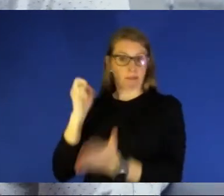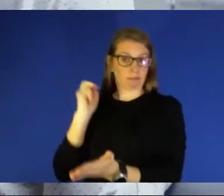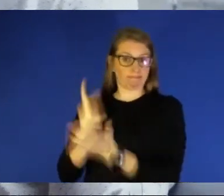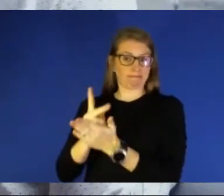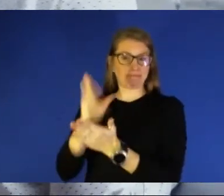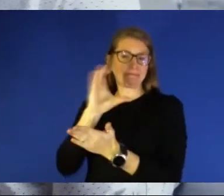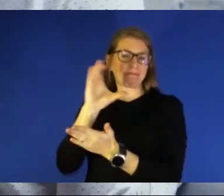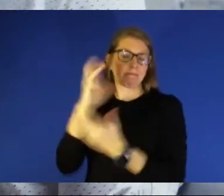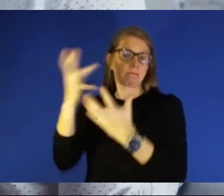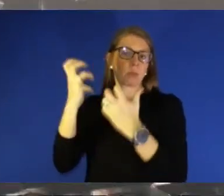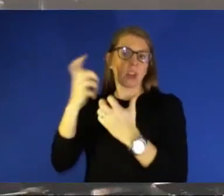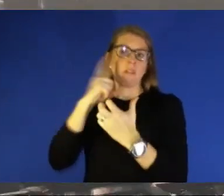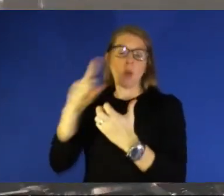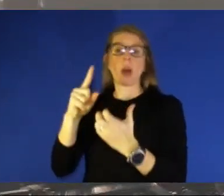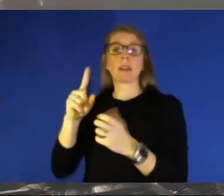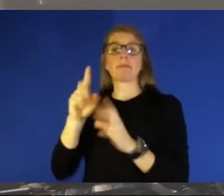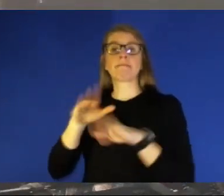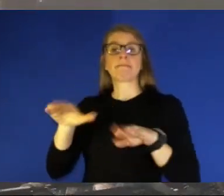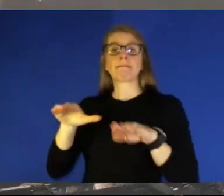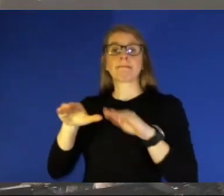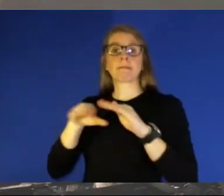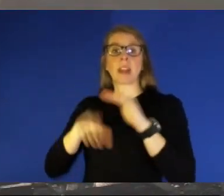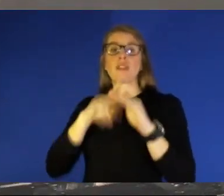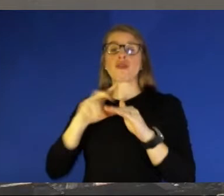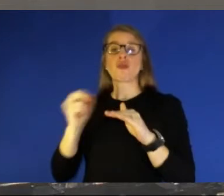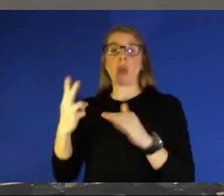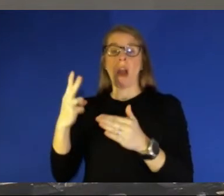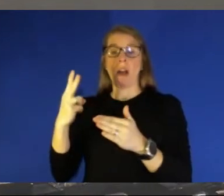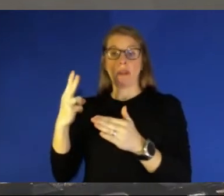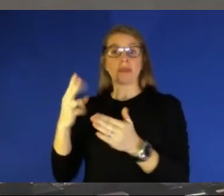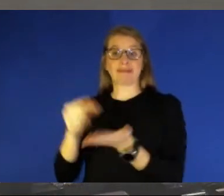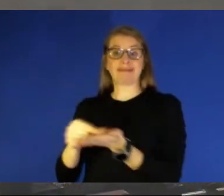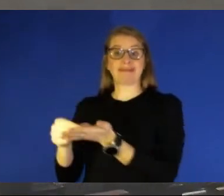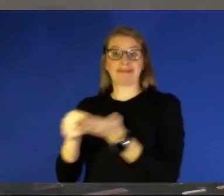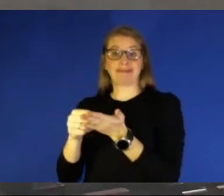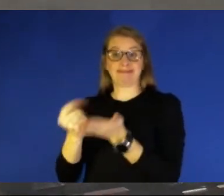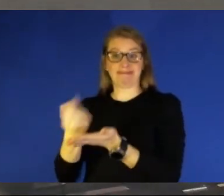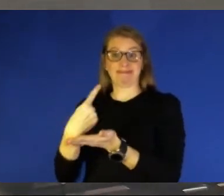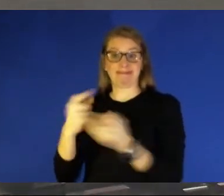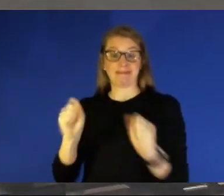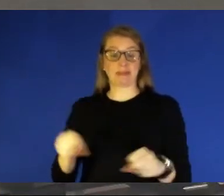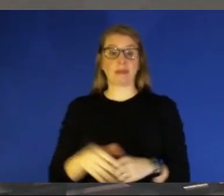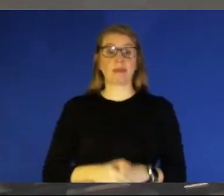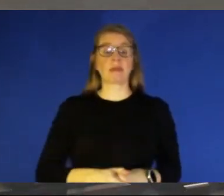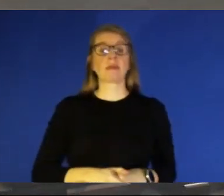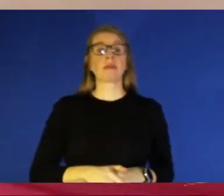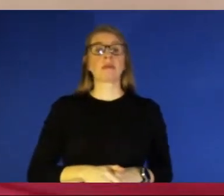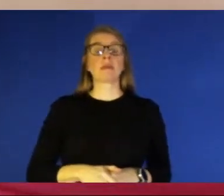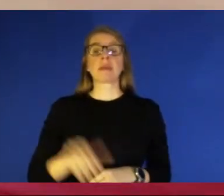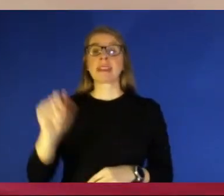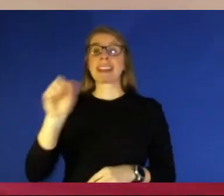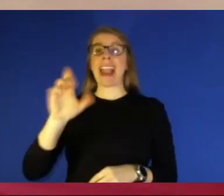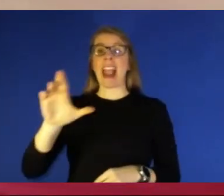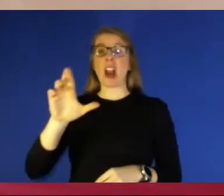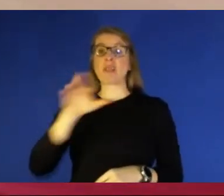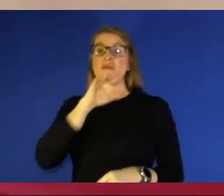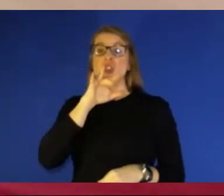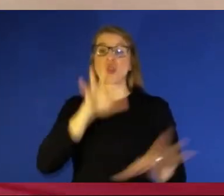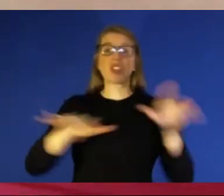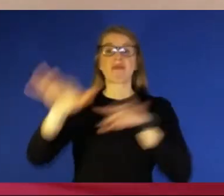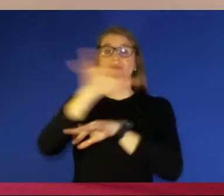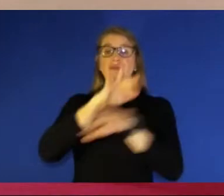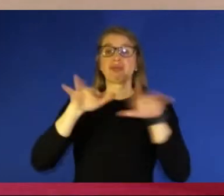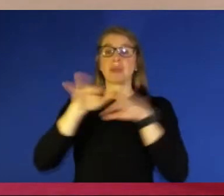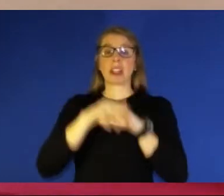children under 12. Air pollution is hurting more than the lungs of pregnant women. Researchers with Hebrew University